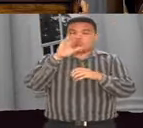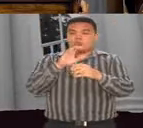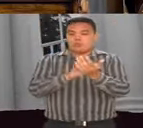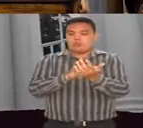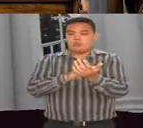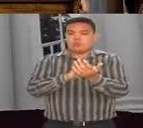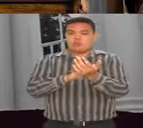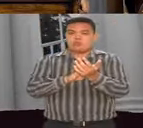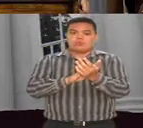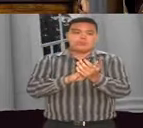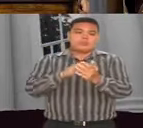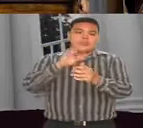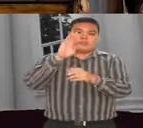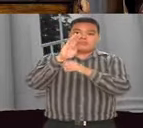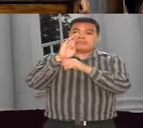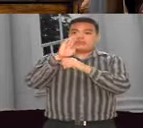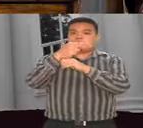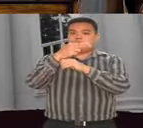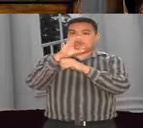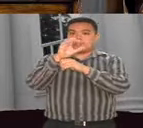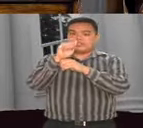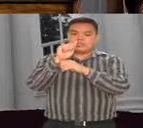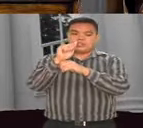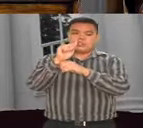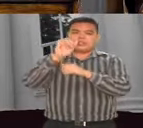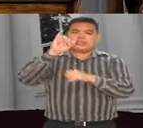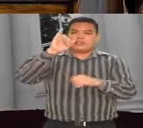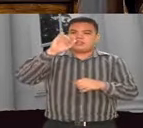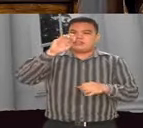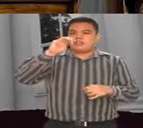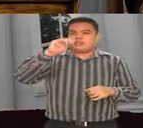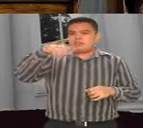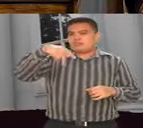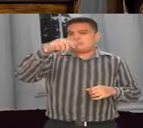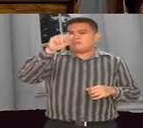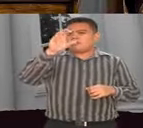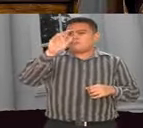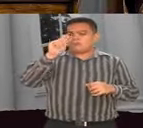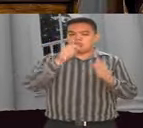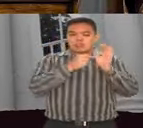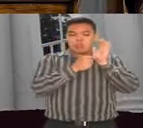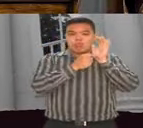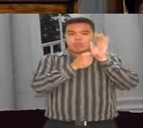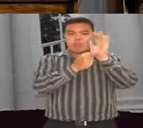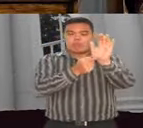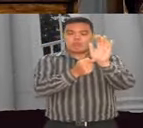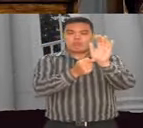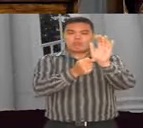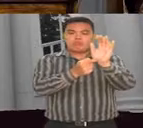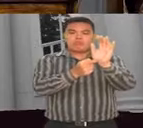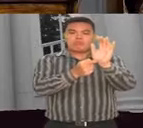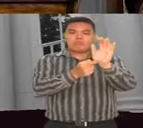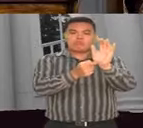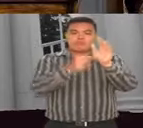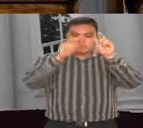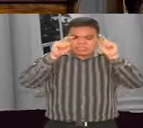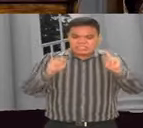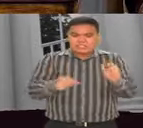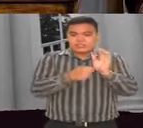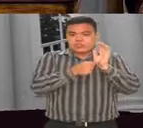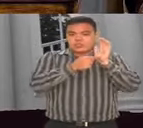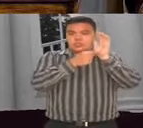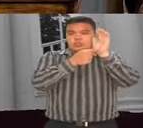atong Christian school ministry, impact. Gibalik-balik yun na nato, and it is an acronym. Impact yun